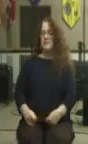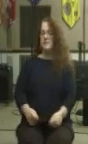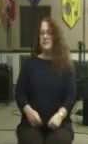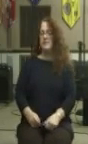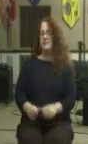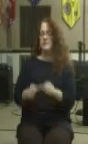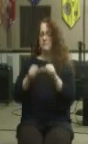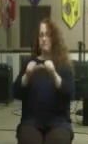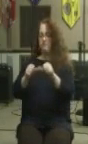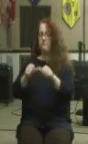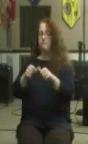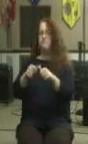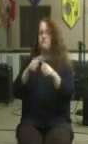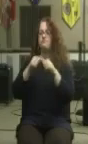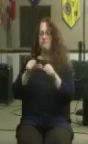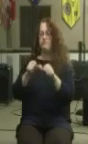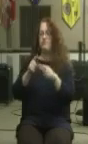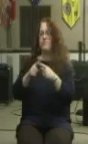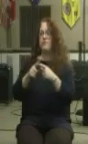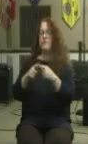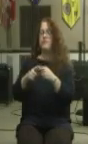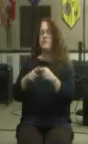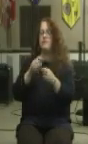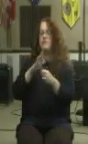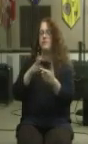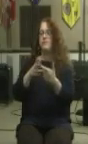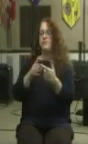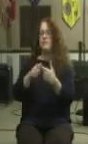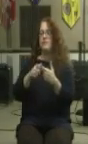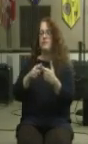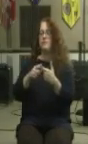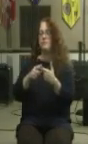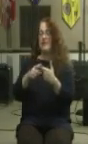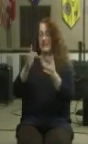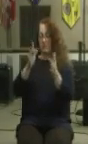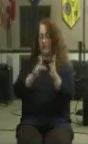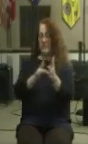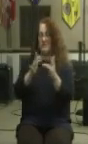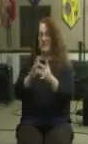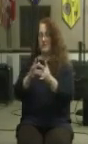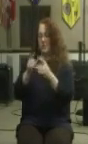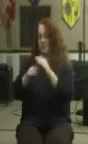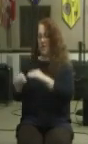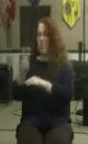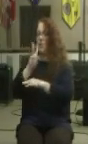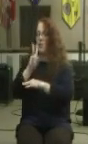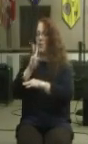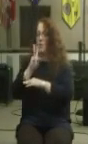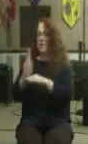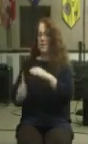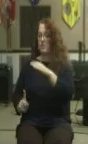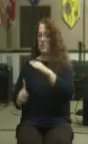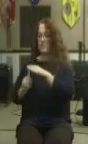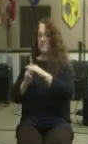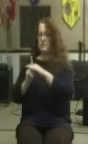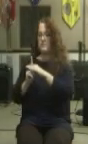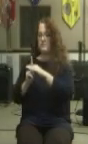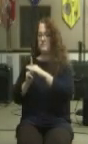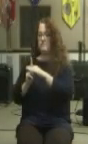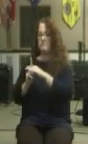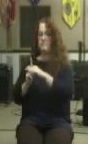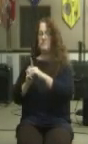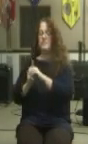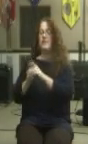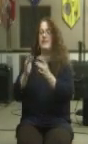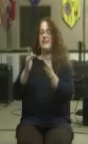And to suffer it to be, to fulfill the word. And here it is. Jesus goes under the water and comes back up